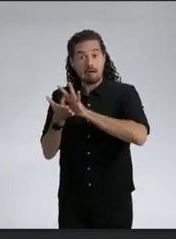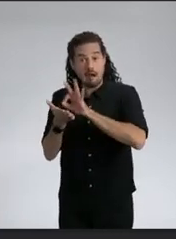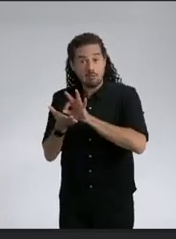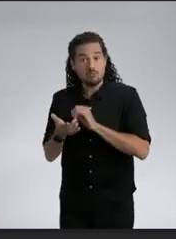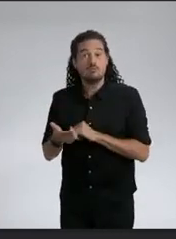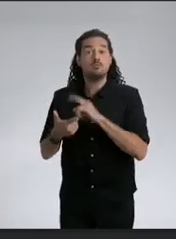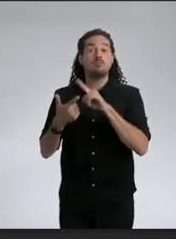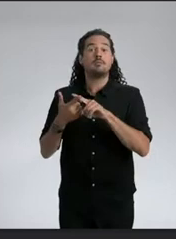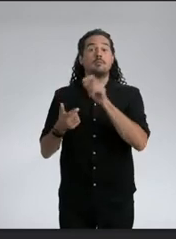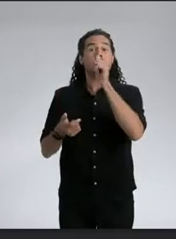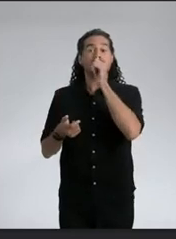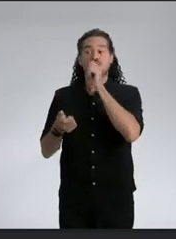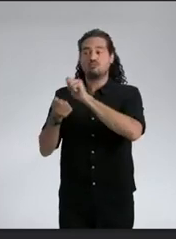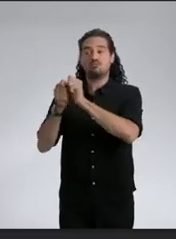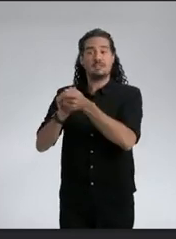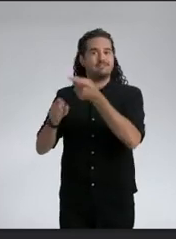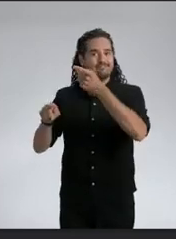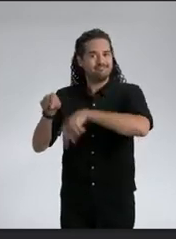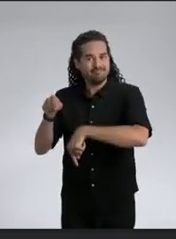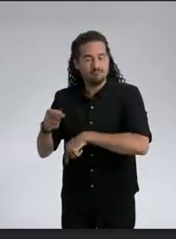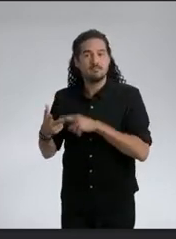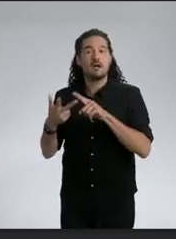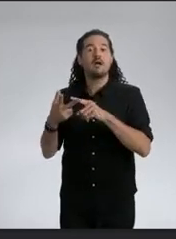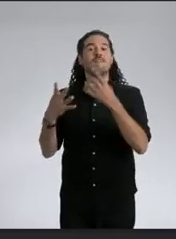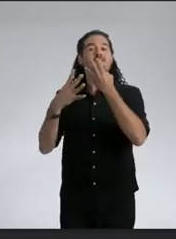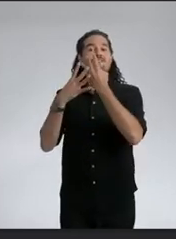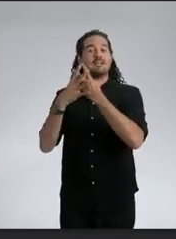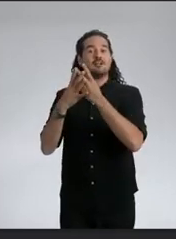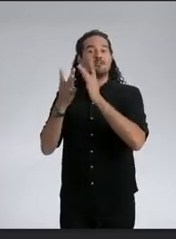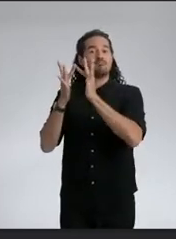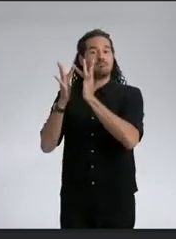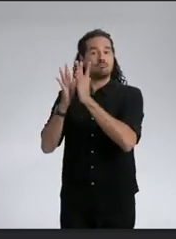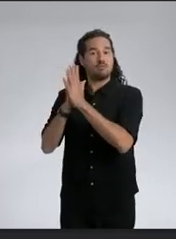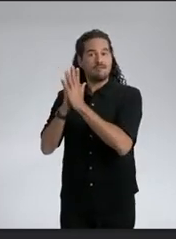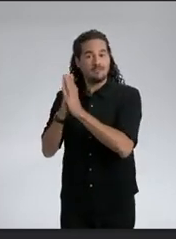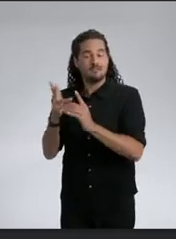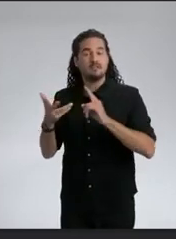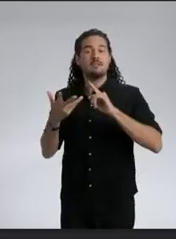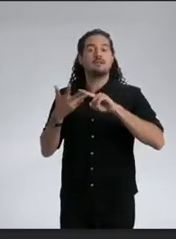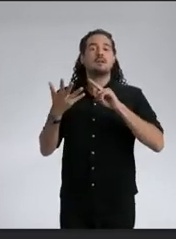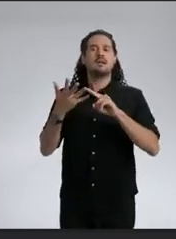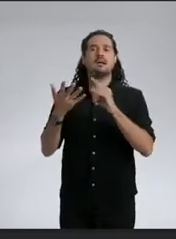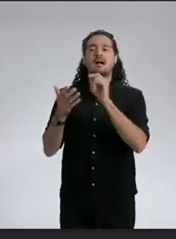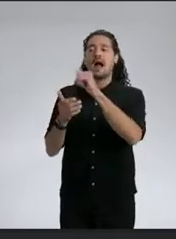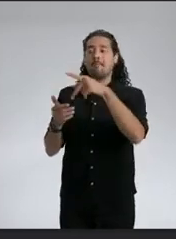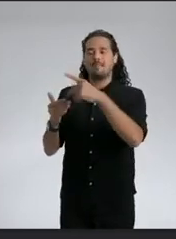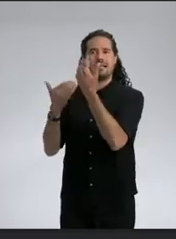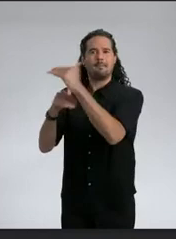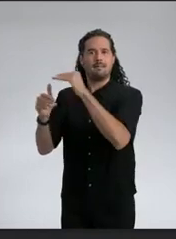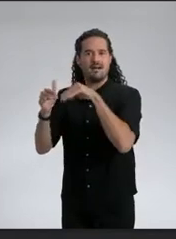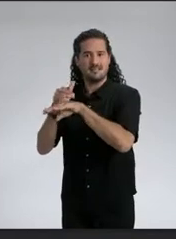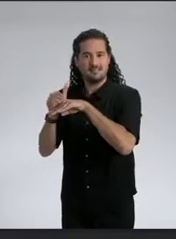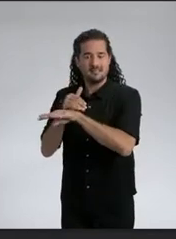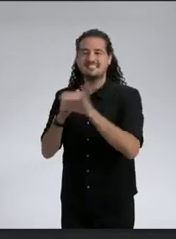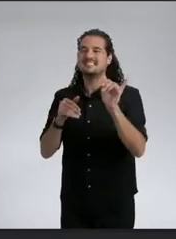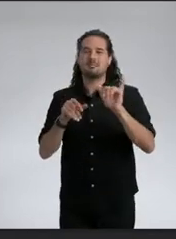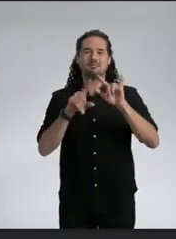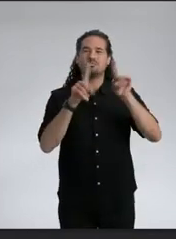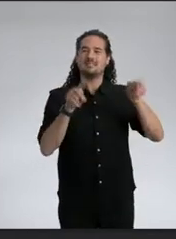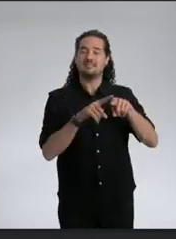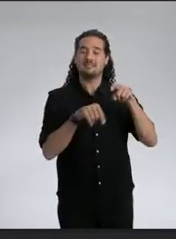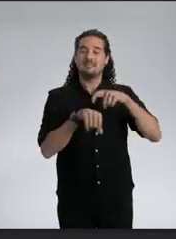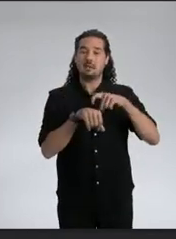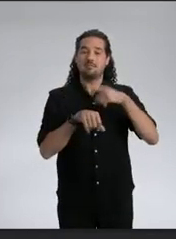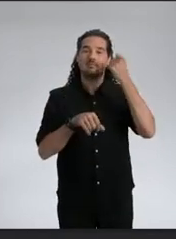change, filtering web traffic, and limiting access to applications, much like Screen Time, but customized with your app's branding